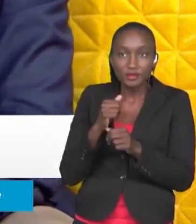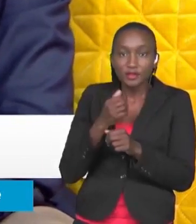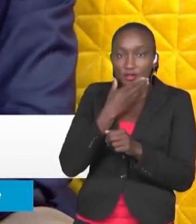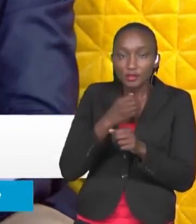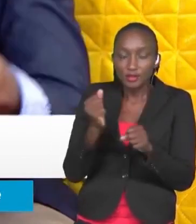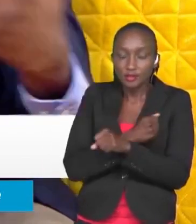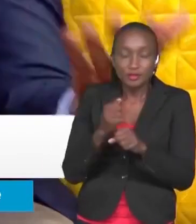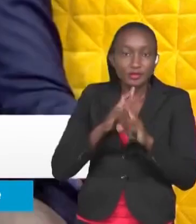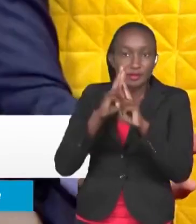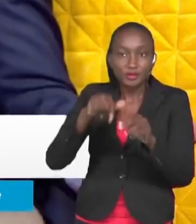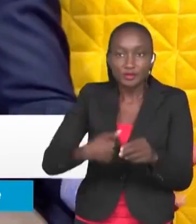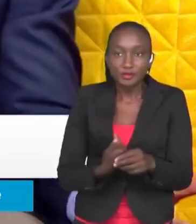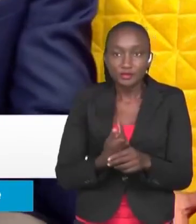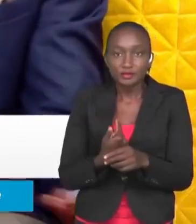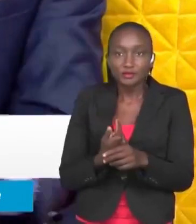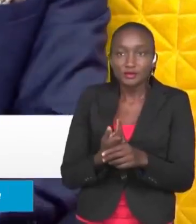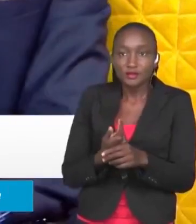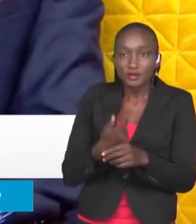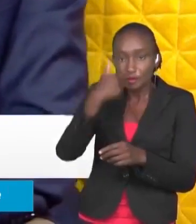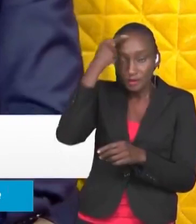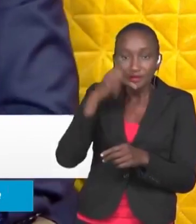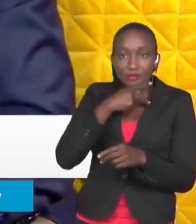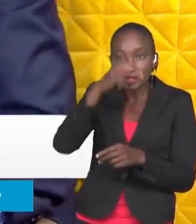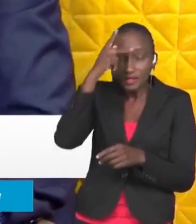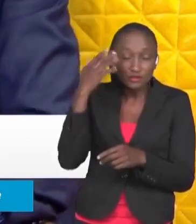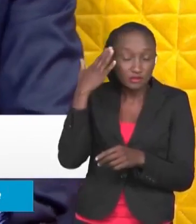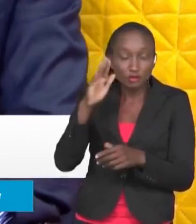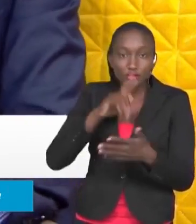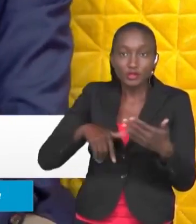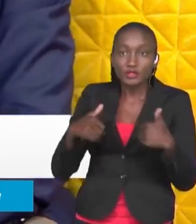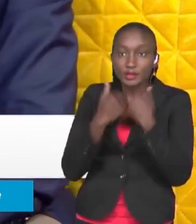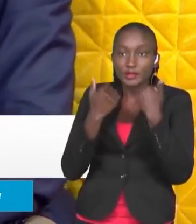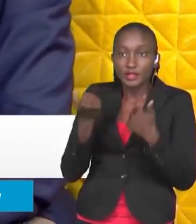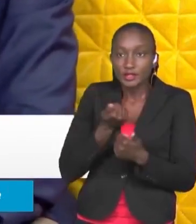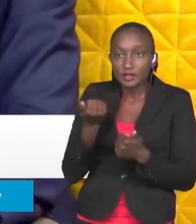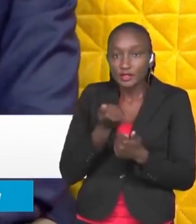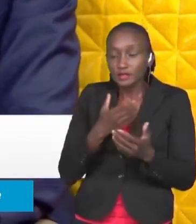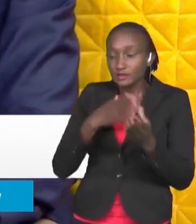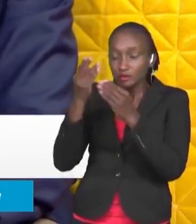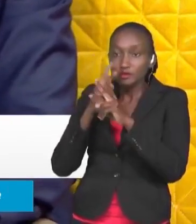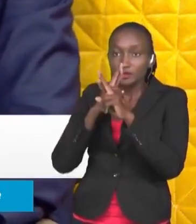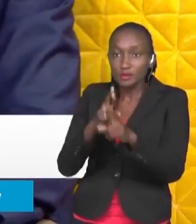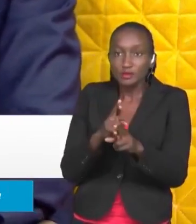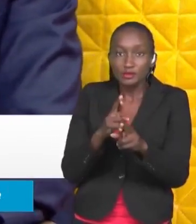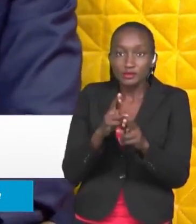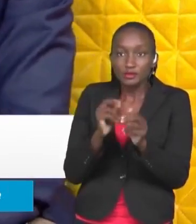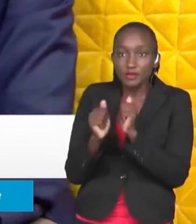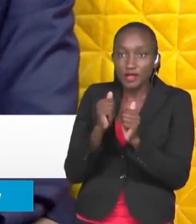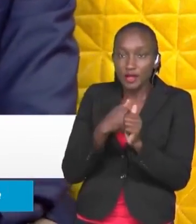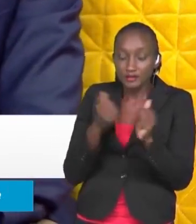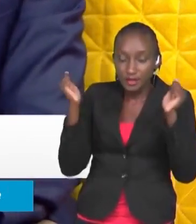boy's parents. Maybe they don't know what's happening. Now, the girl will go report. Now, when the girl goes to report where there's